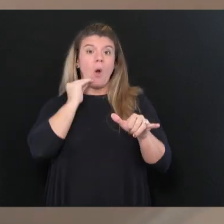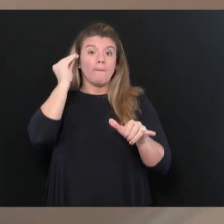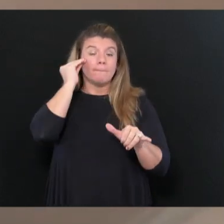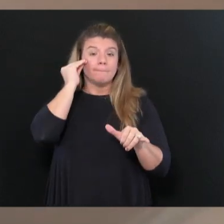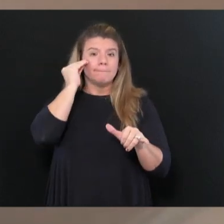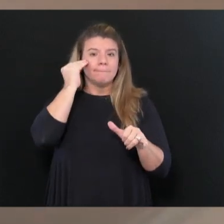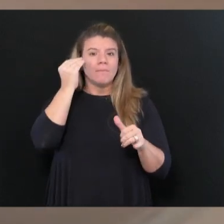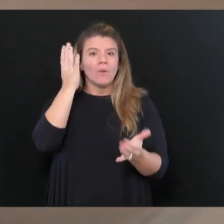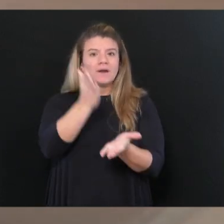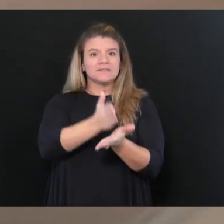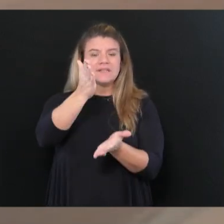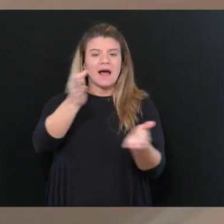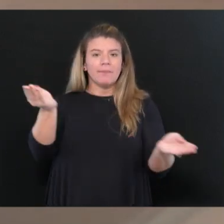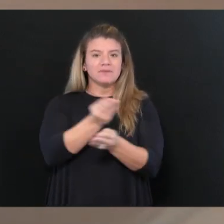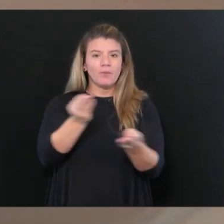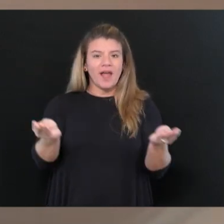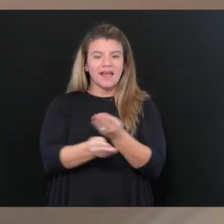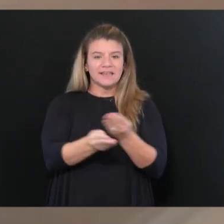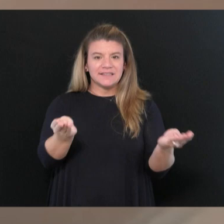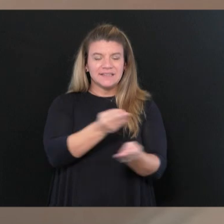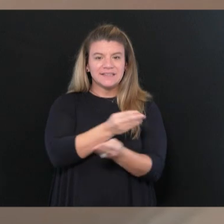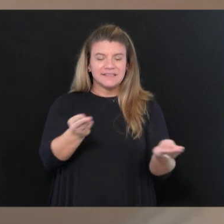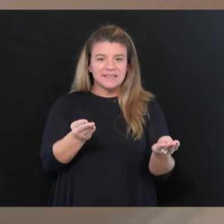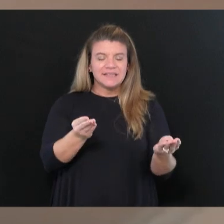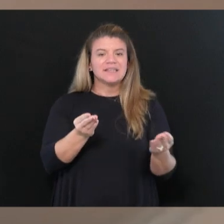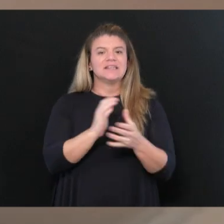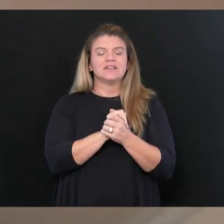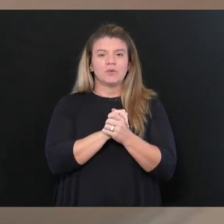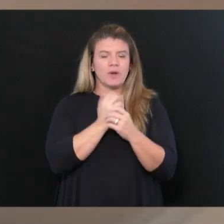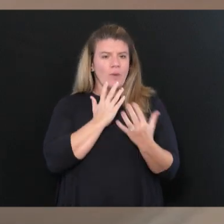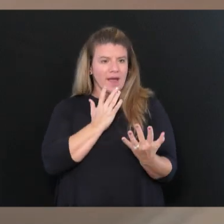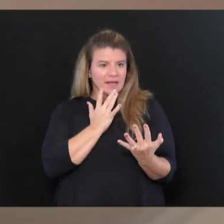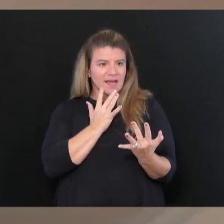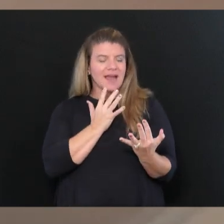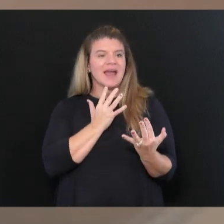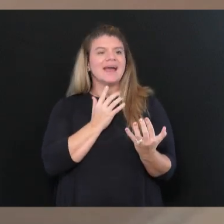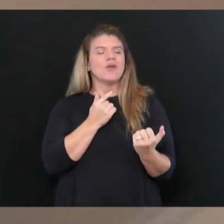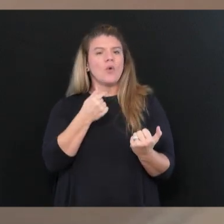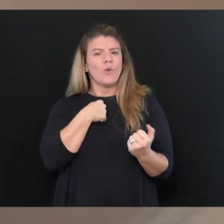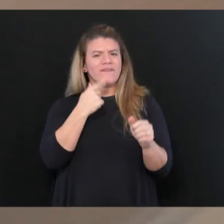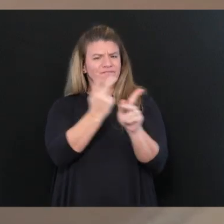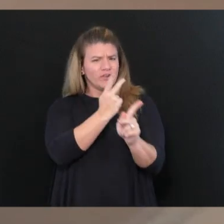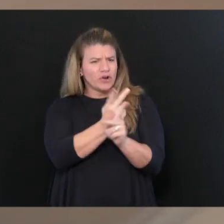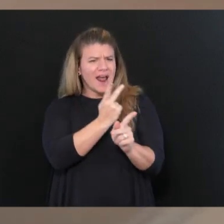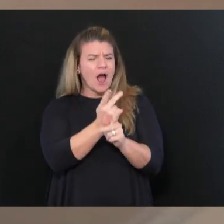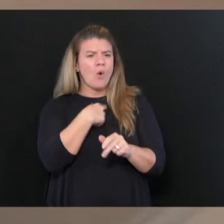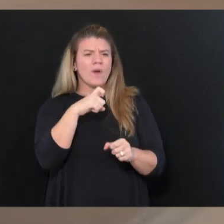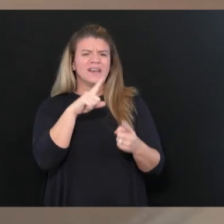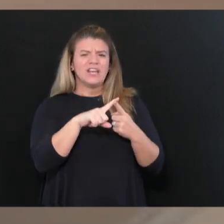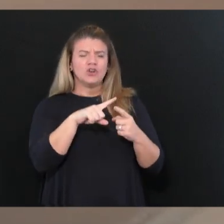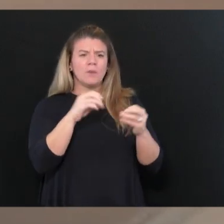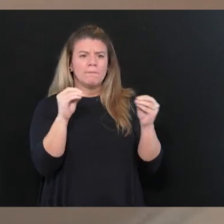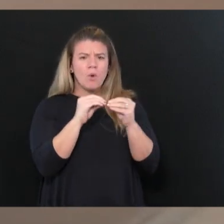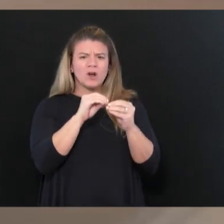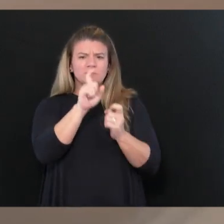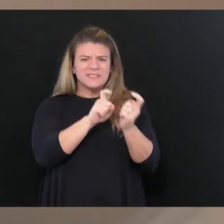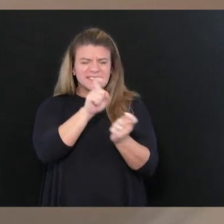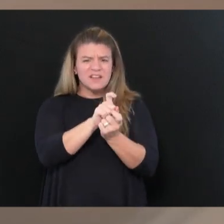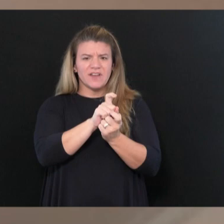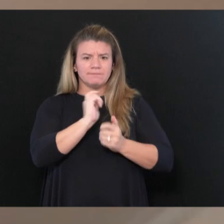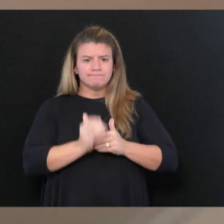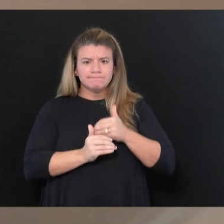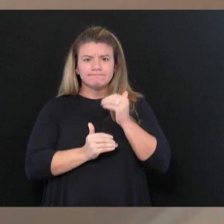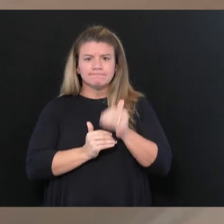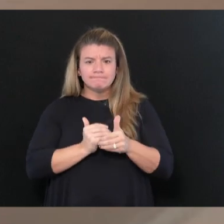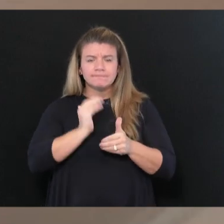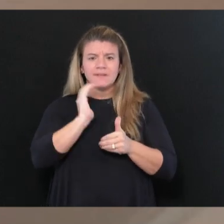of the virus. But then we came out, we wanted to do things at a more precise level, at a county level, and start to look